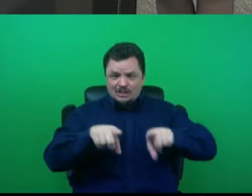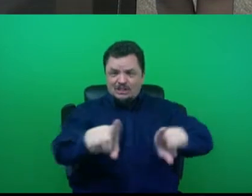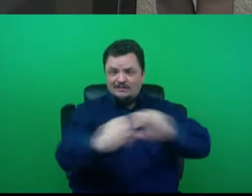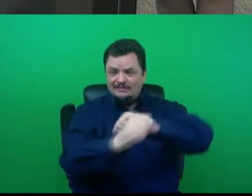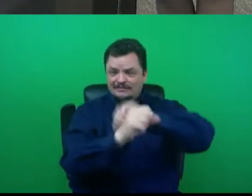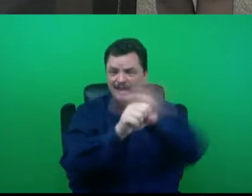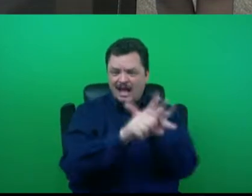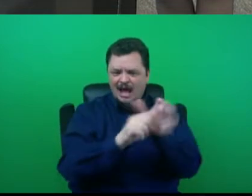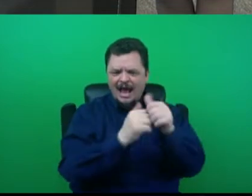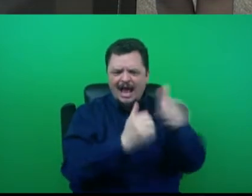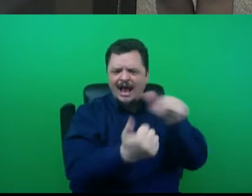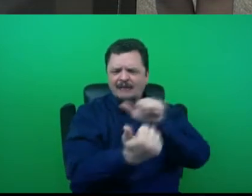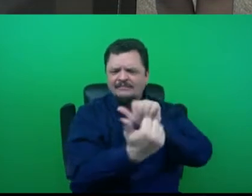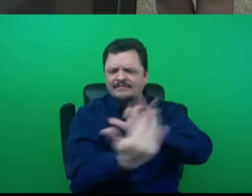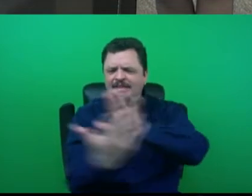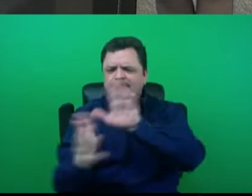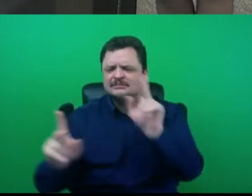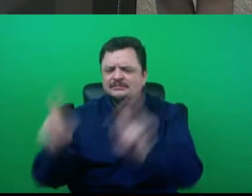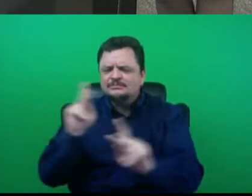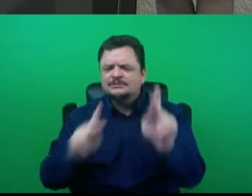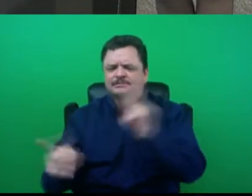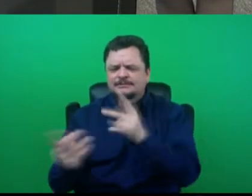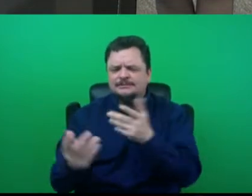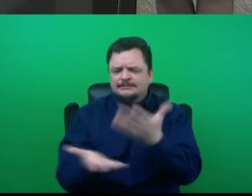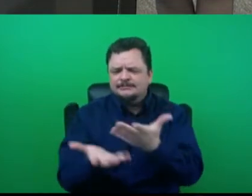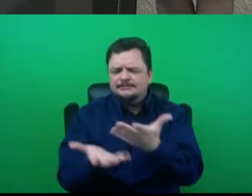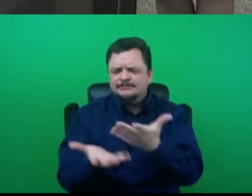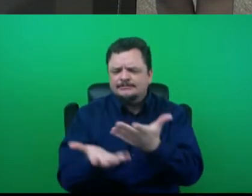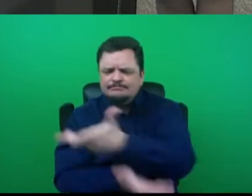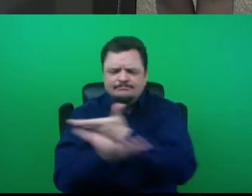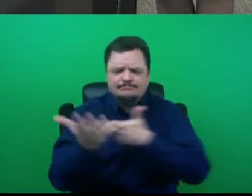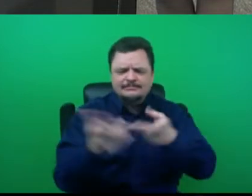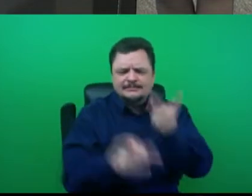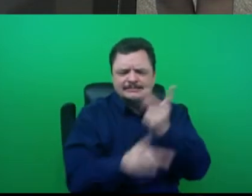and compassion to others around you.